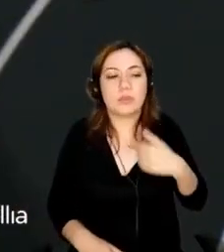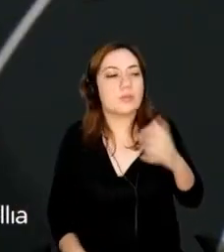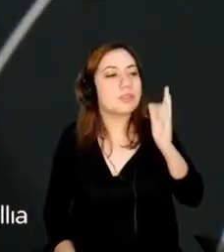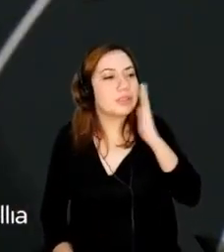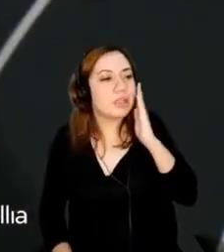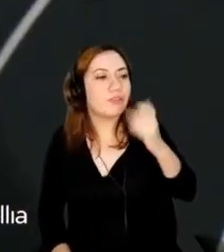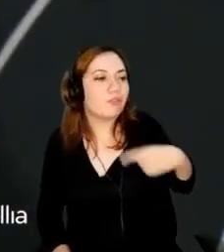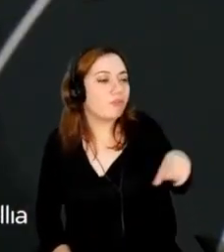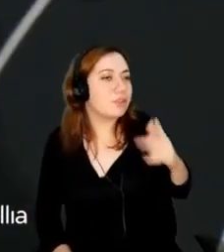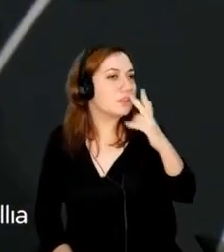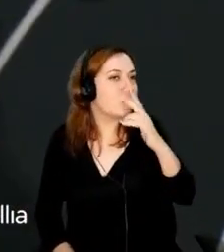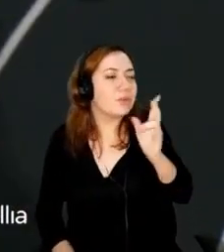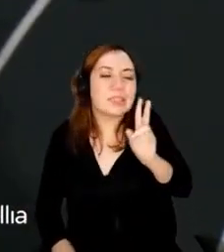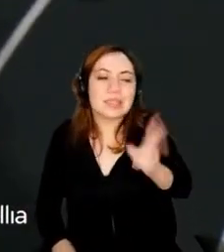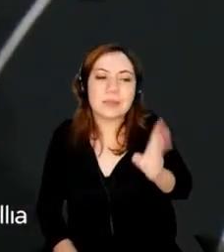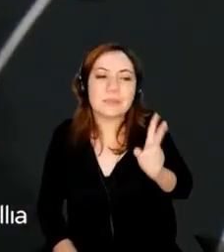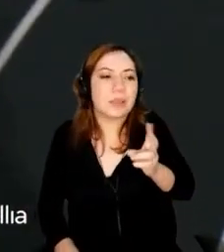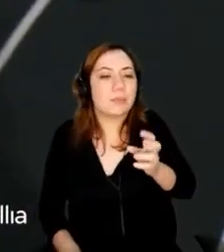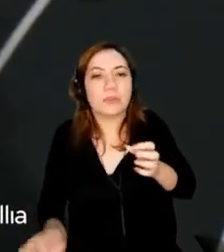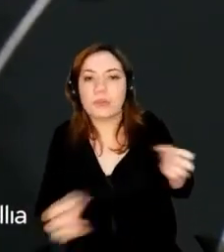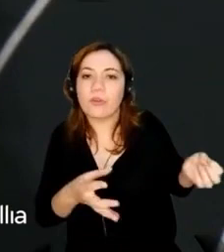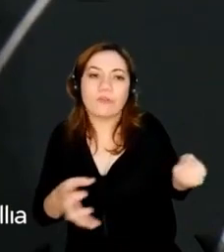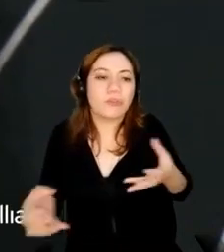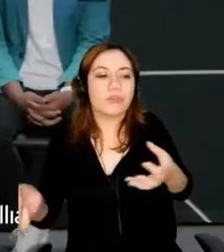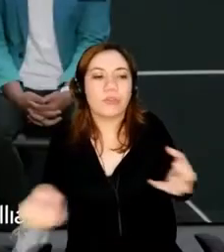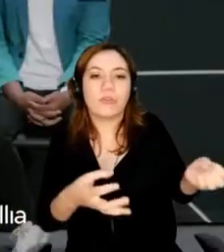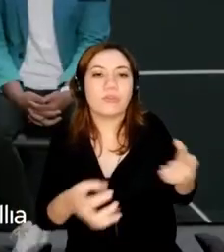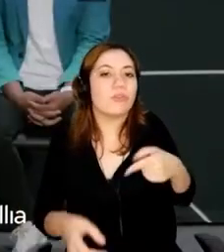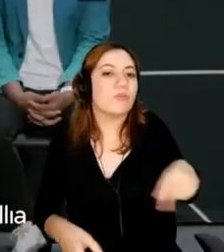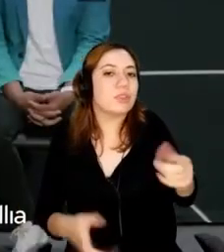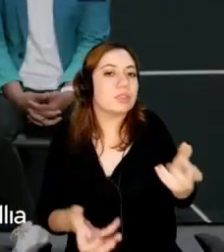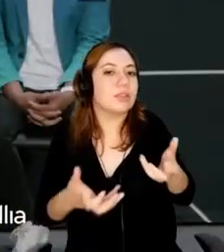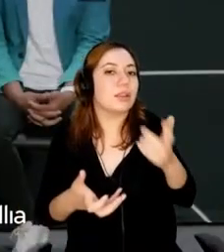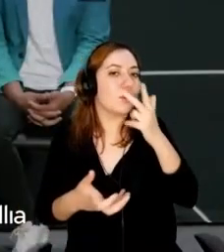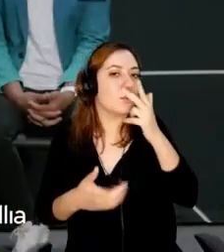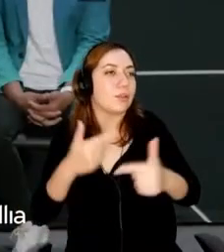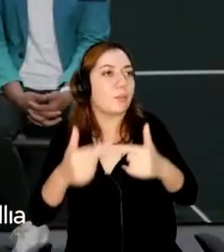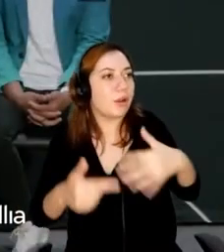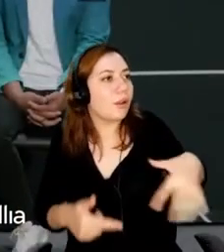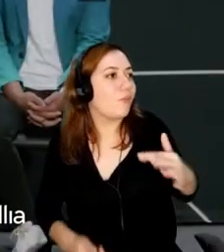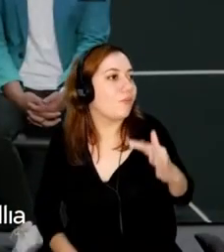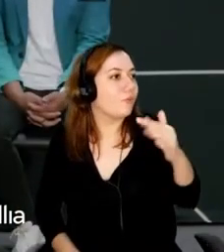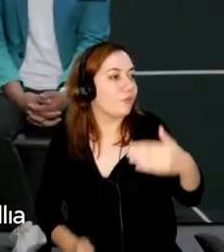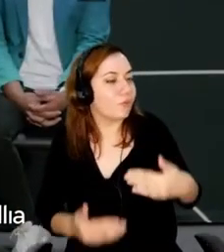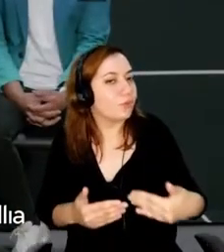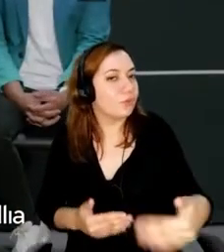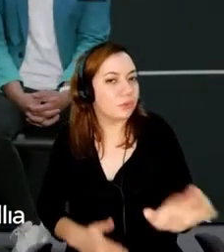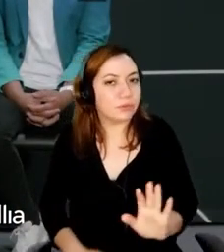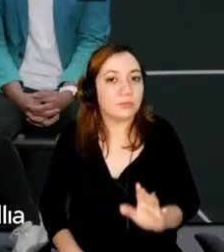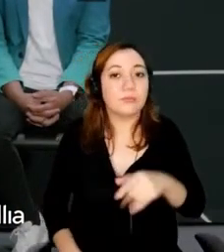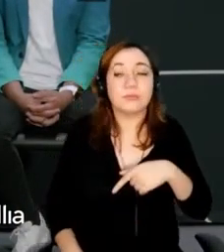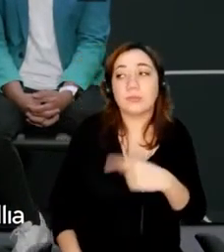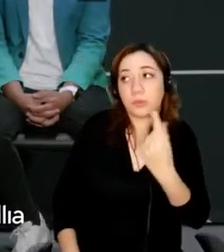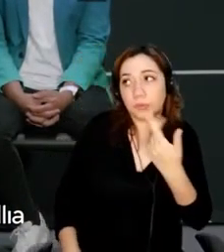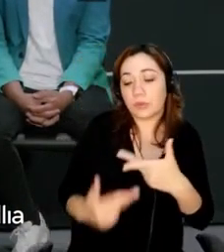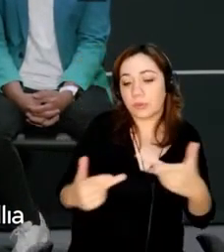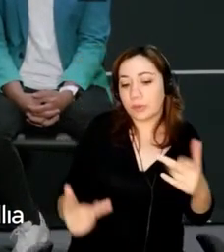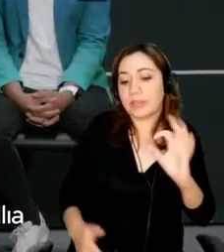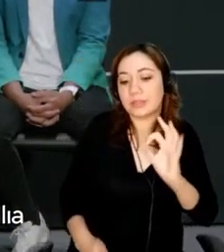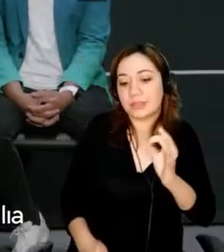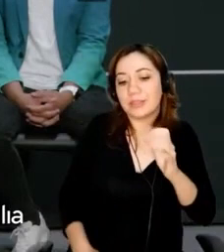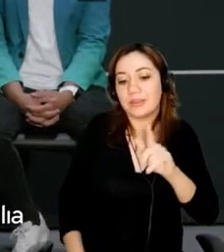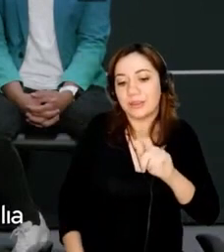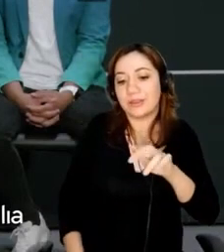things that you maybe have in the works in the future. Oh, that, well, we are, by the way, one thing I should say, I'm sure Gary would be happy to know, we are starting to work